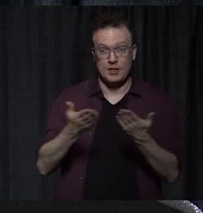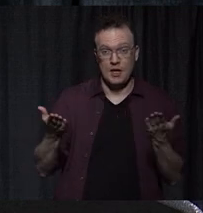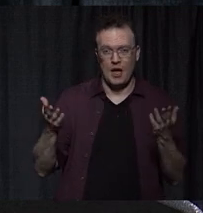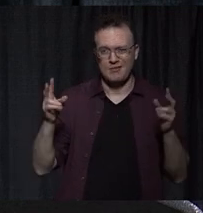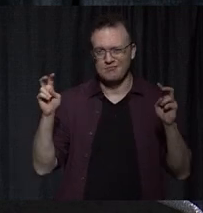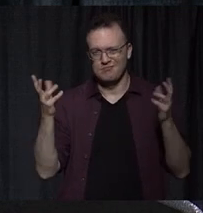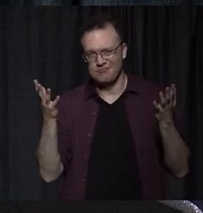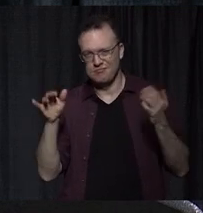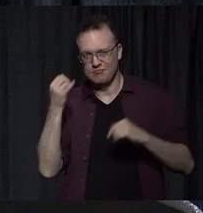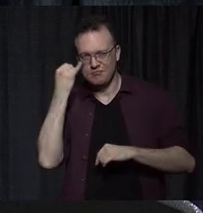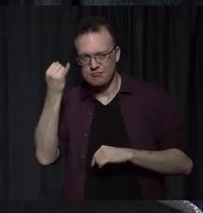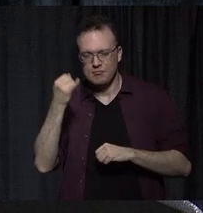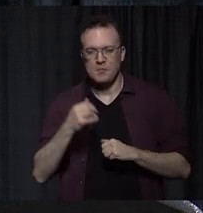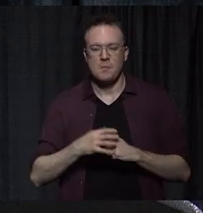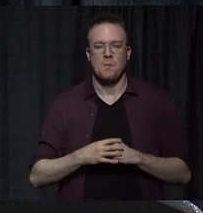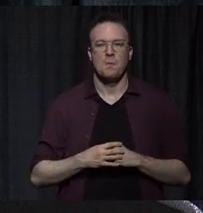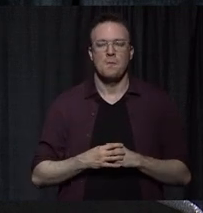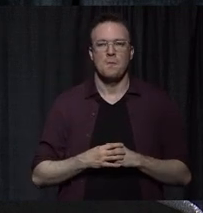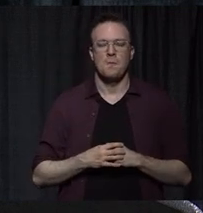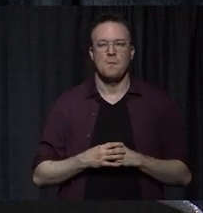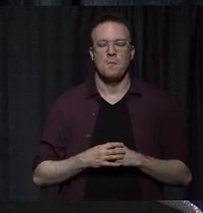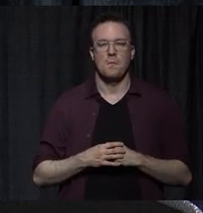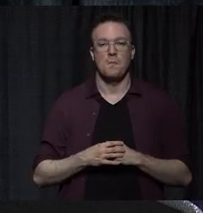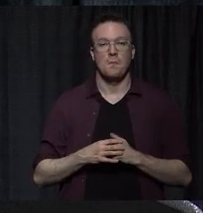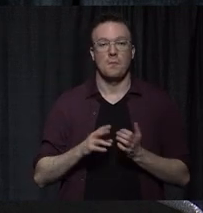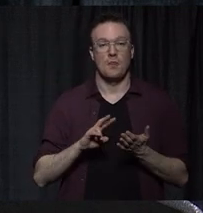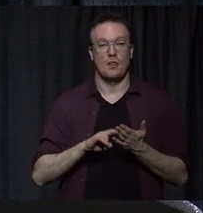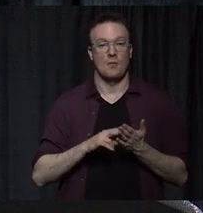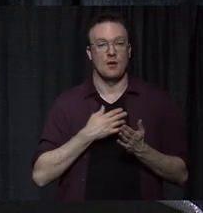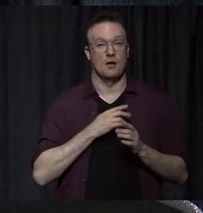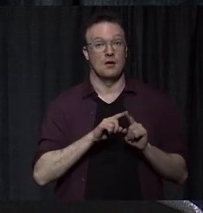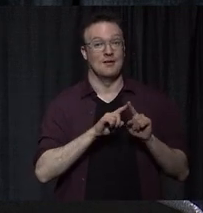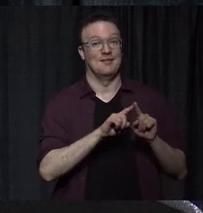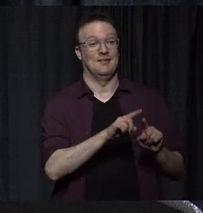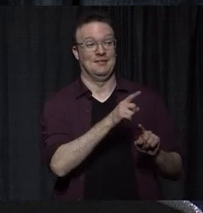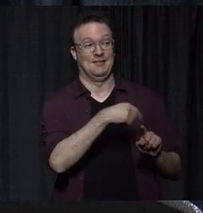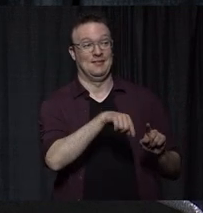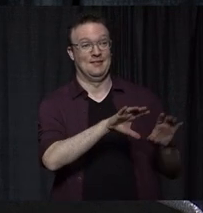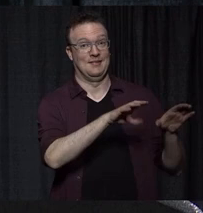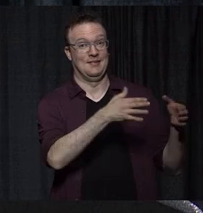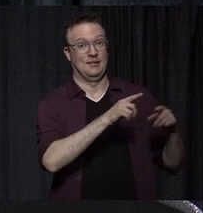speak. And so I leaned on people